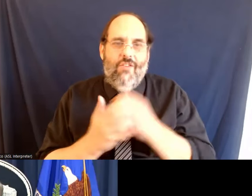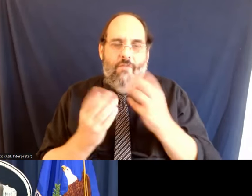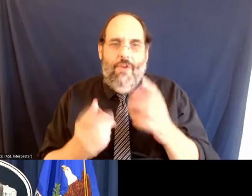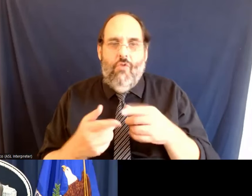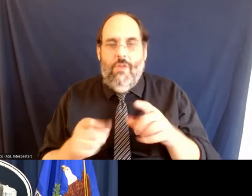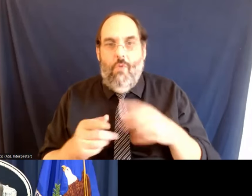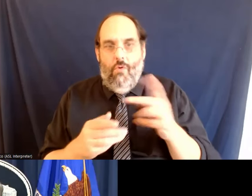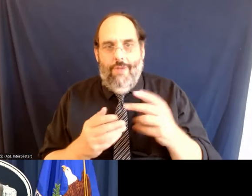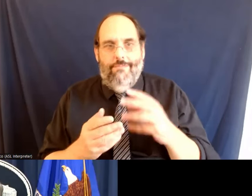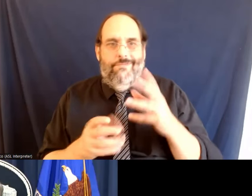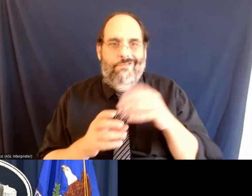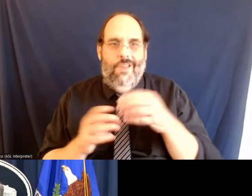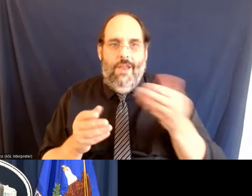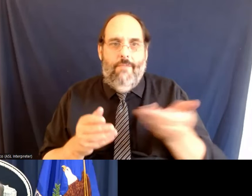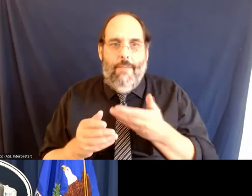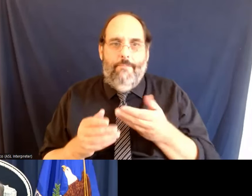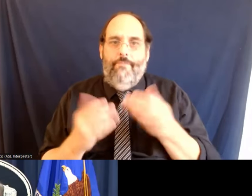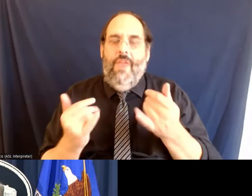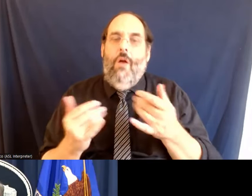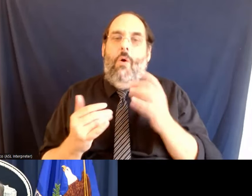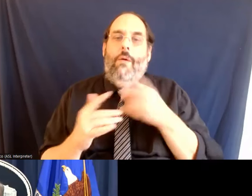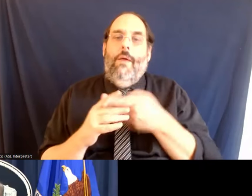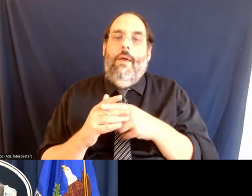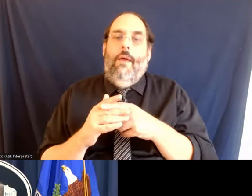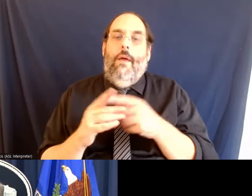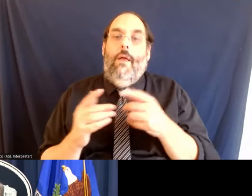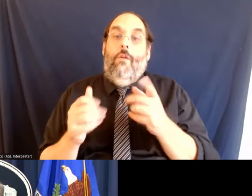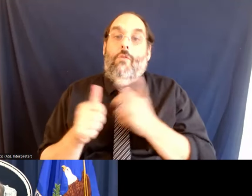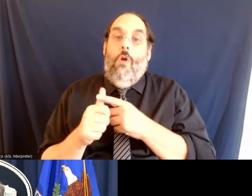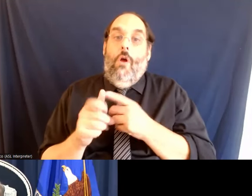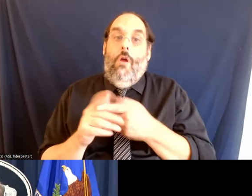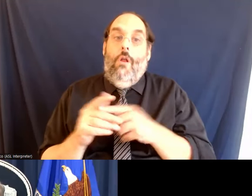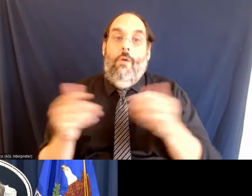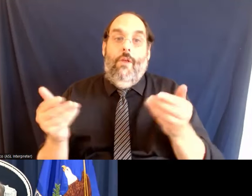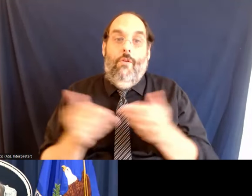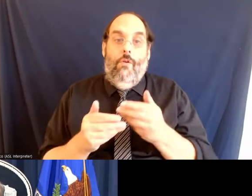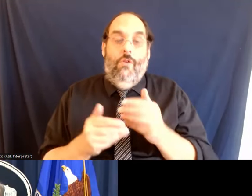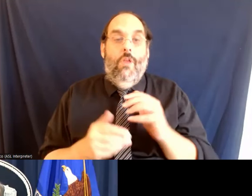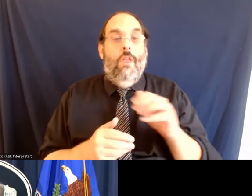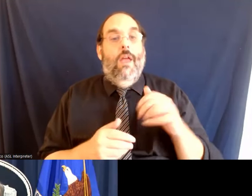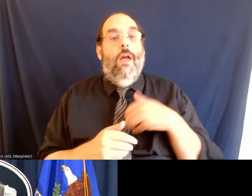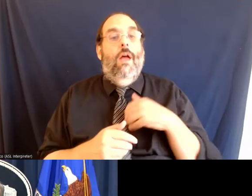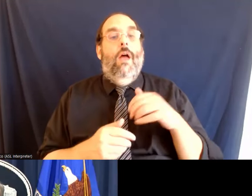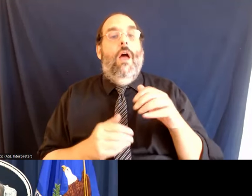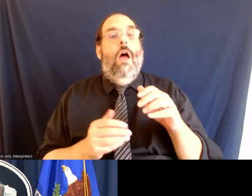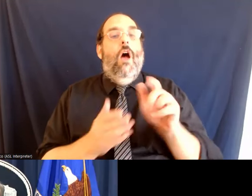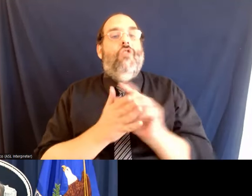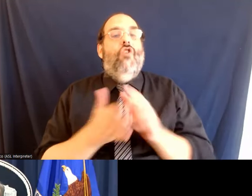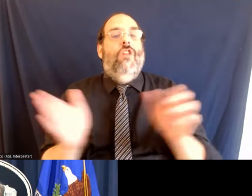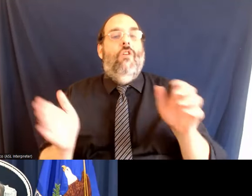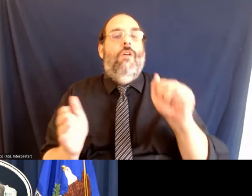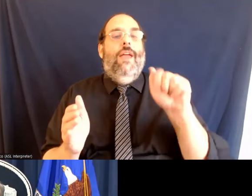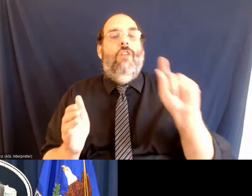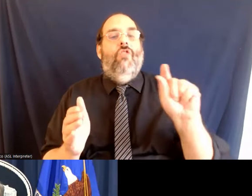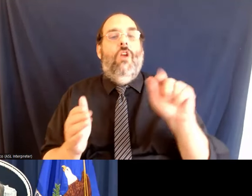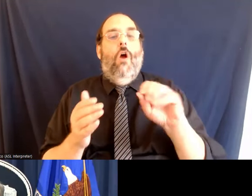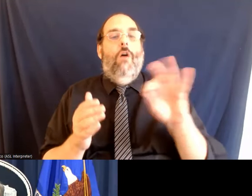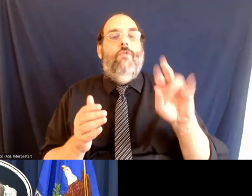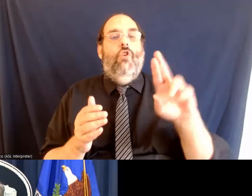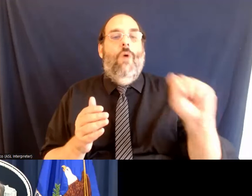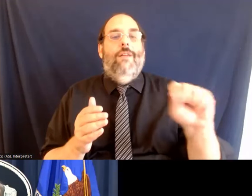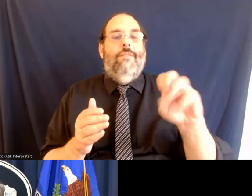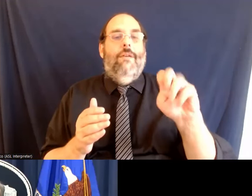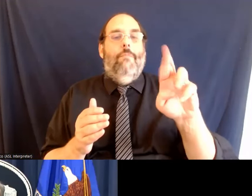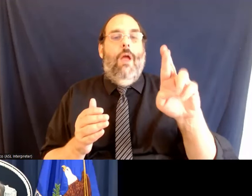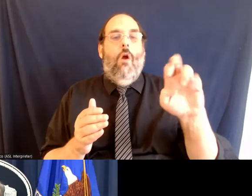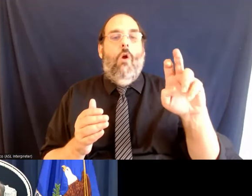And with that, we are ready to begin. To get us started, I'd like to introduce the Attorney General of the United States, Merrick B.